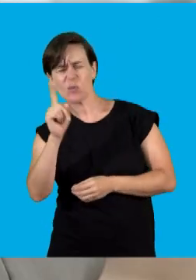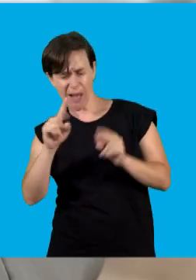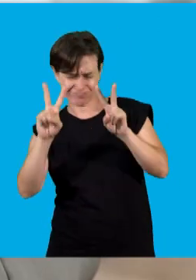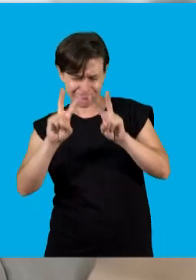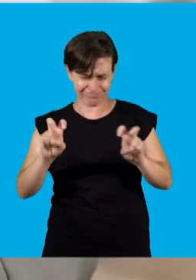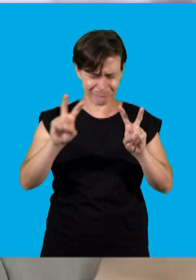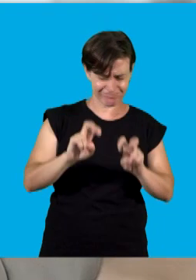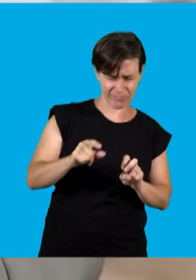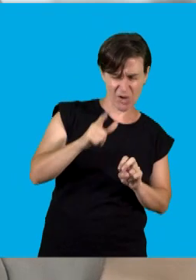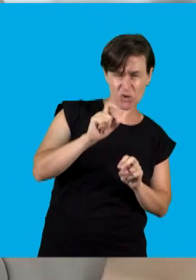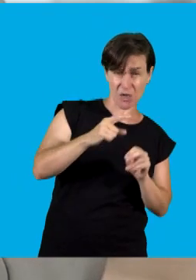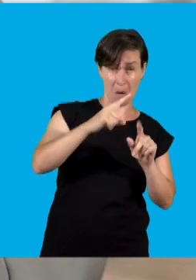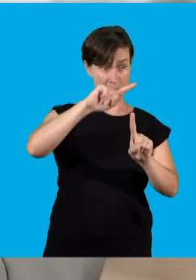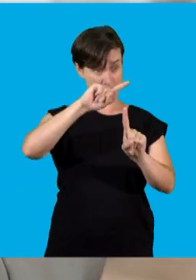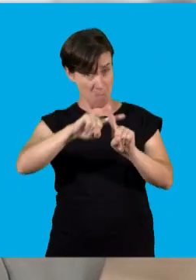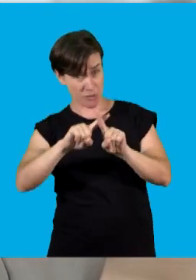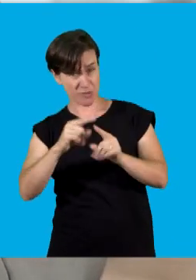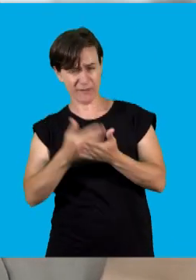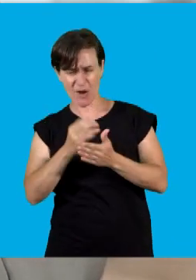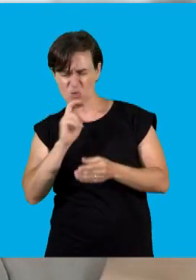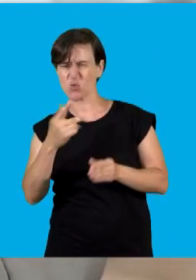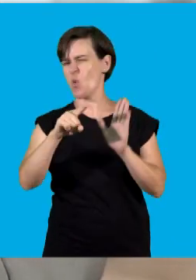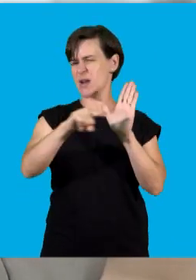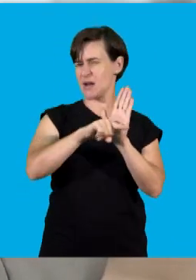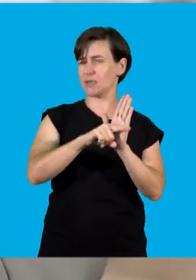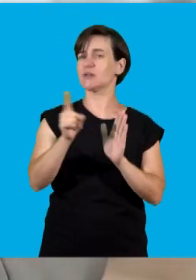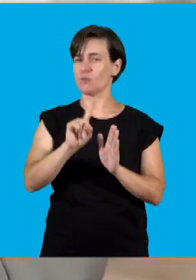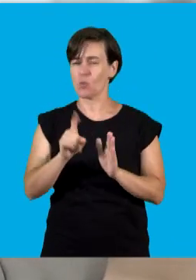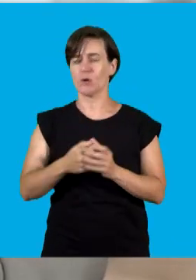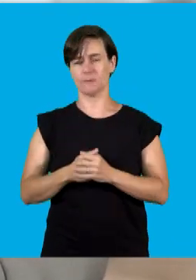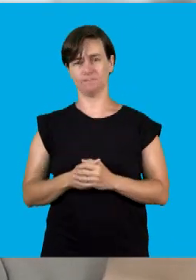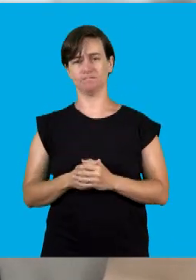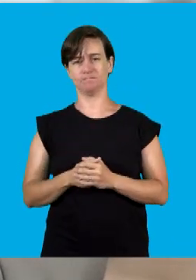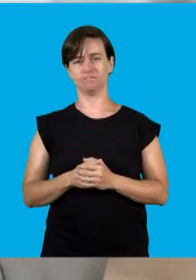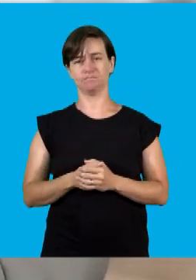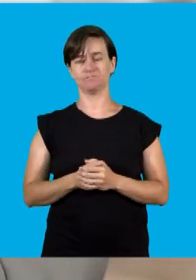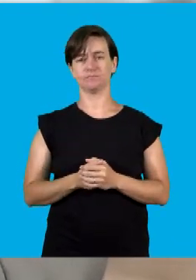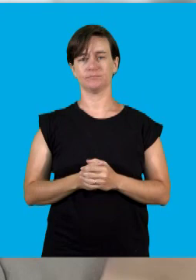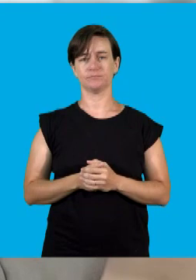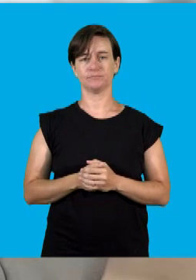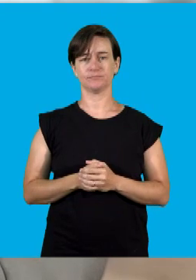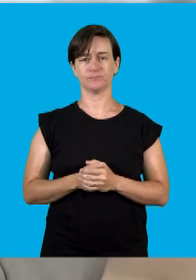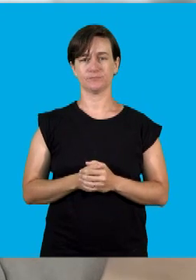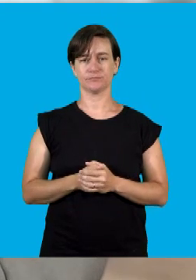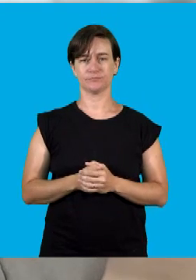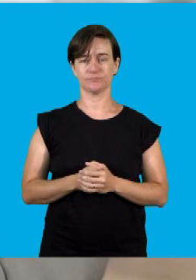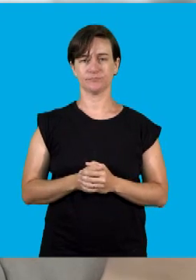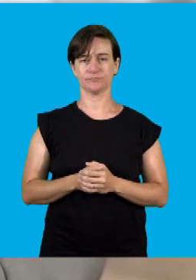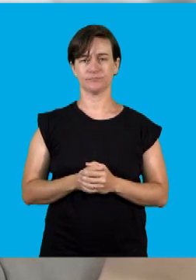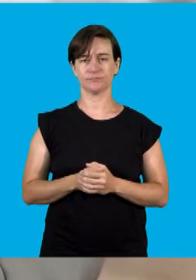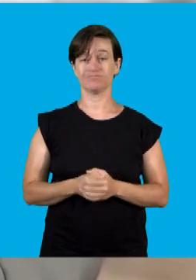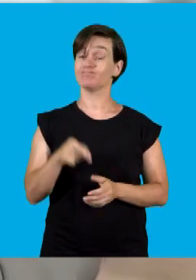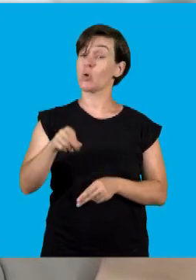it, you're looking at both sides. You're looking at the negatives and the positive side of that issue or whatever that you're assessing. All